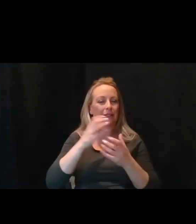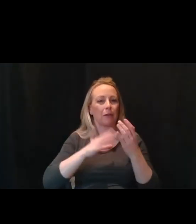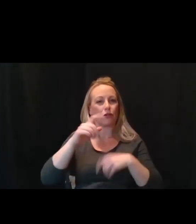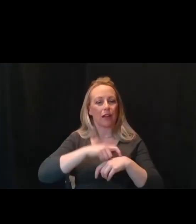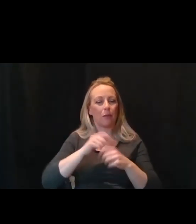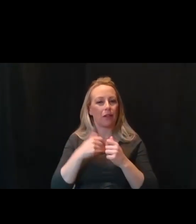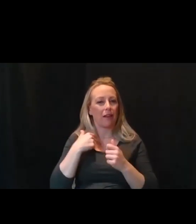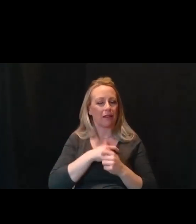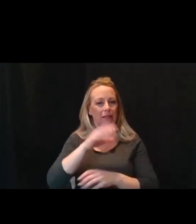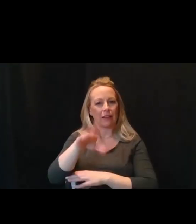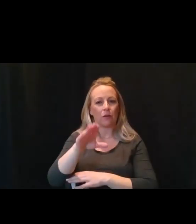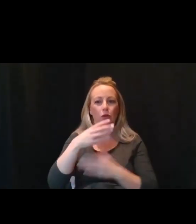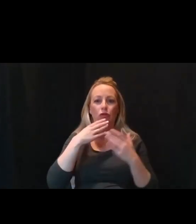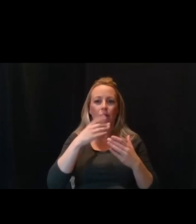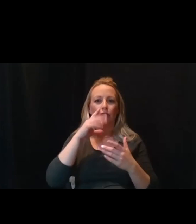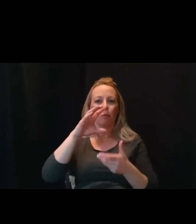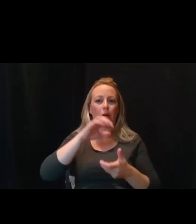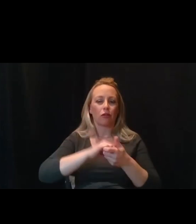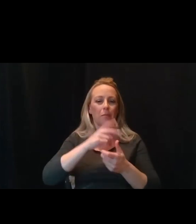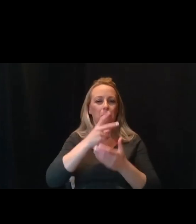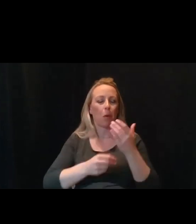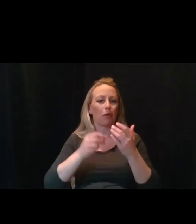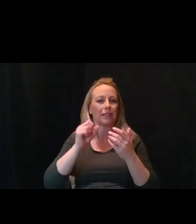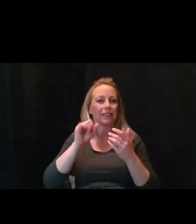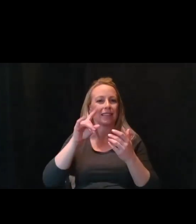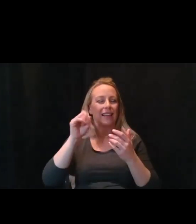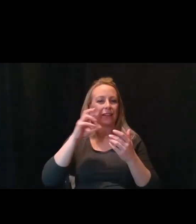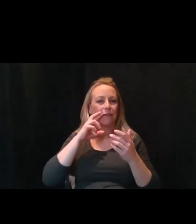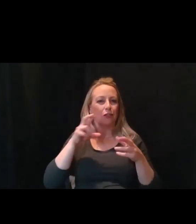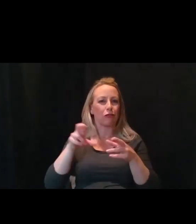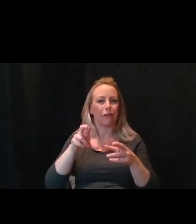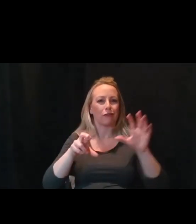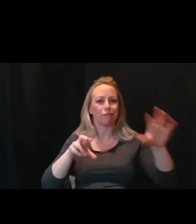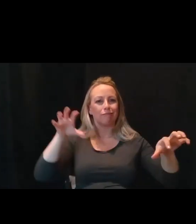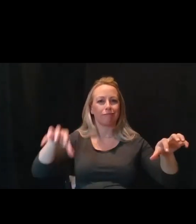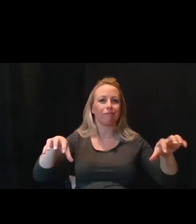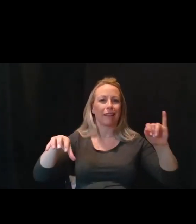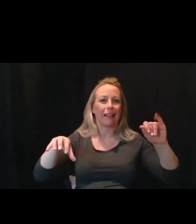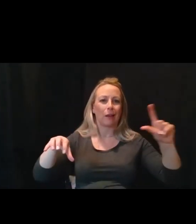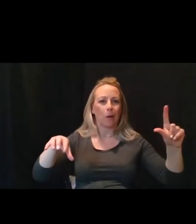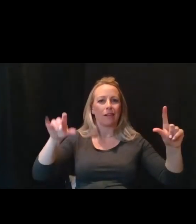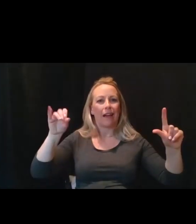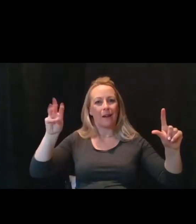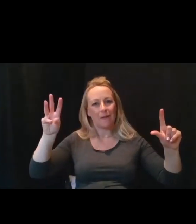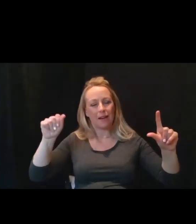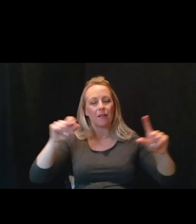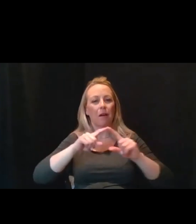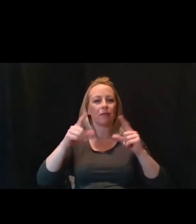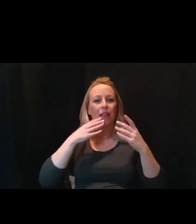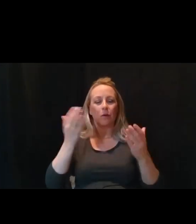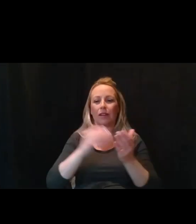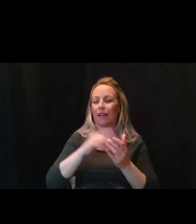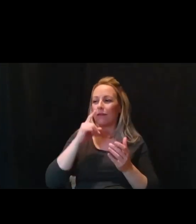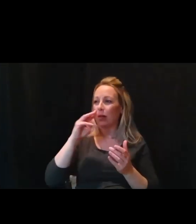We're grateful for your partnership on both sides of the river. We couldn't do this without all of our partners. Thank you to the media again for joining us and for sharing